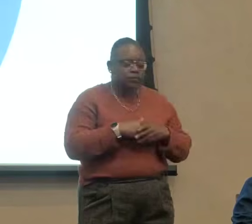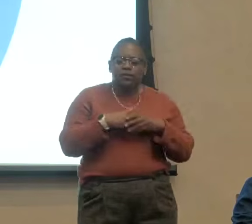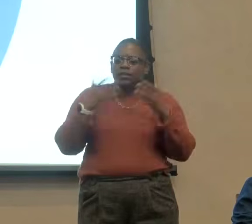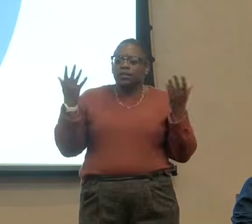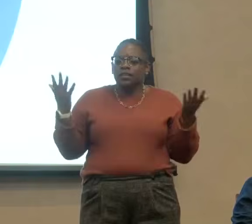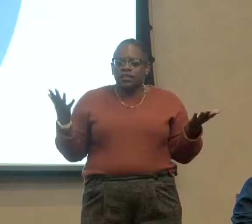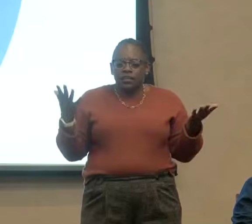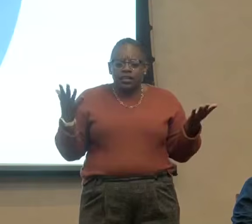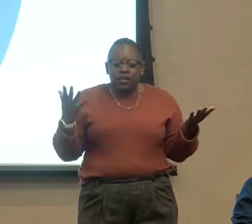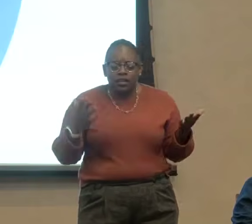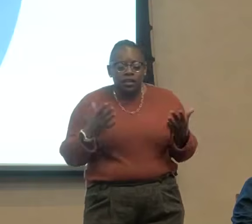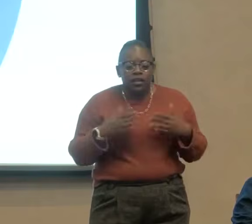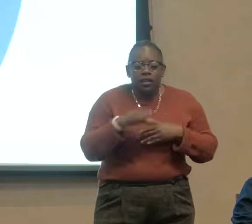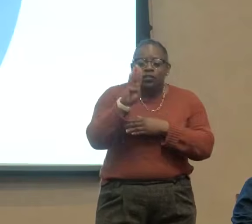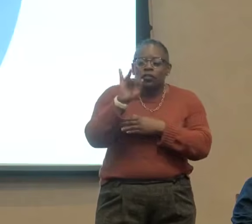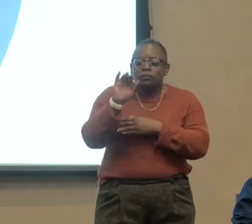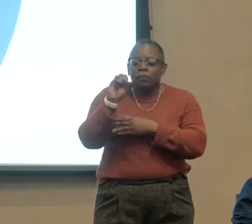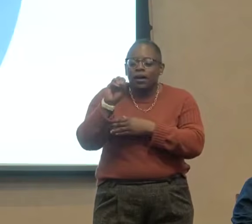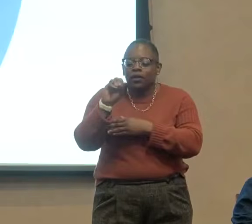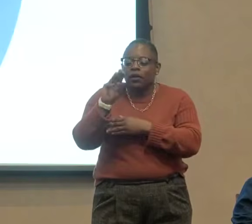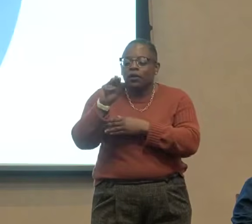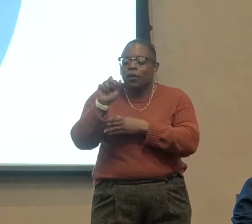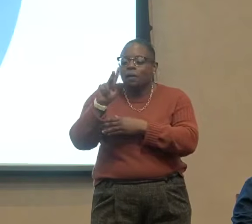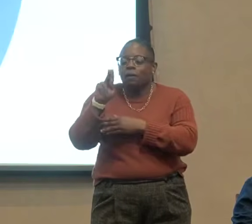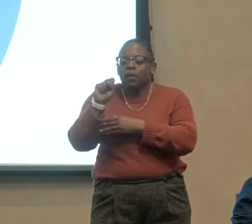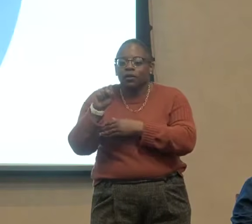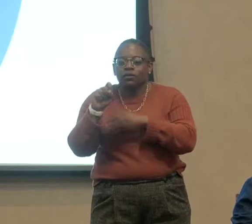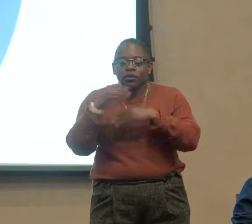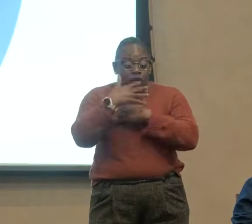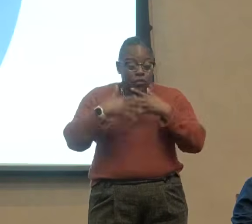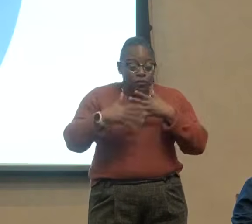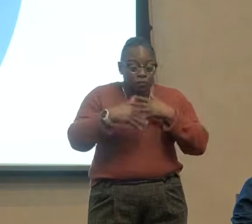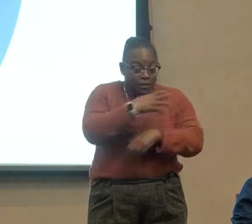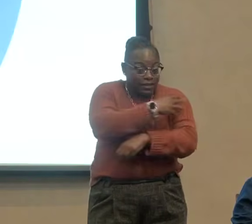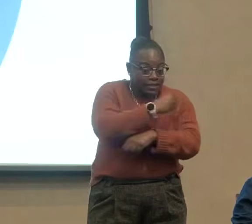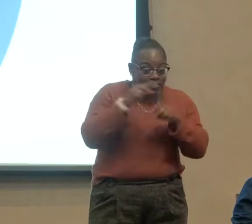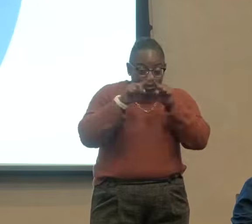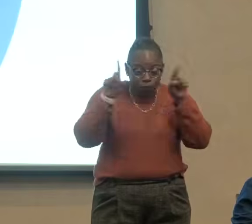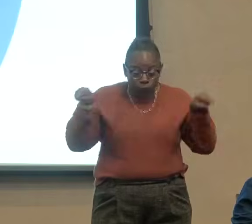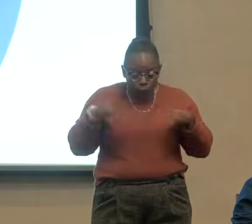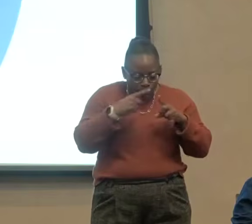How do we make these biomarker blood tests more affordable for lupus patients?